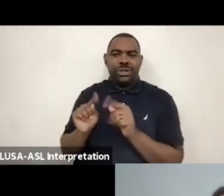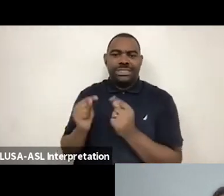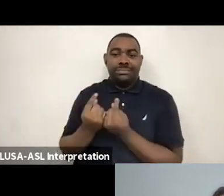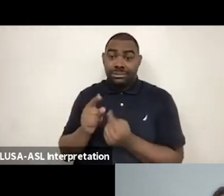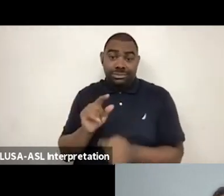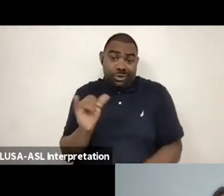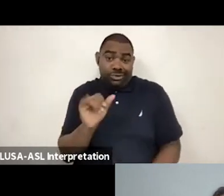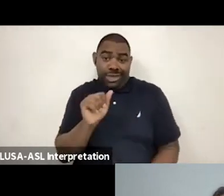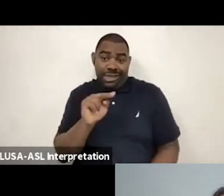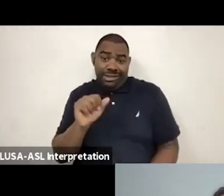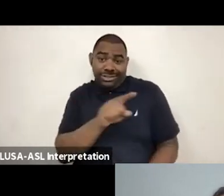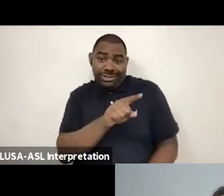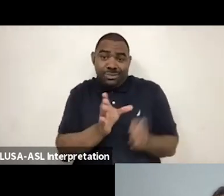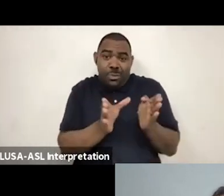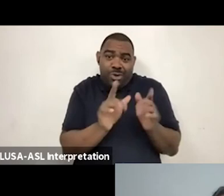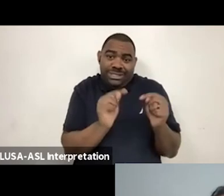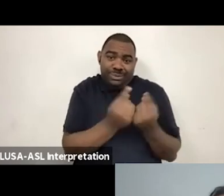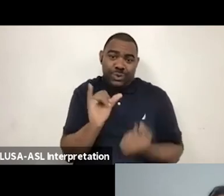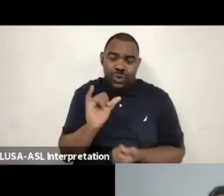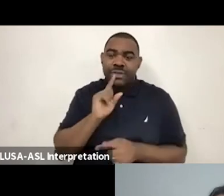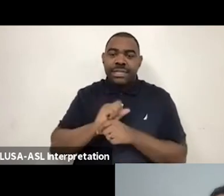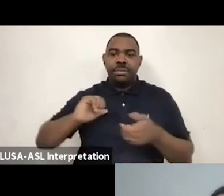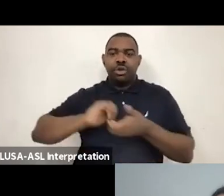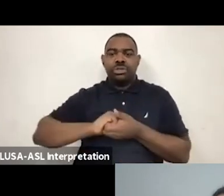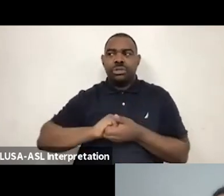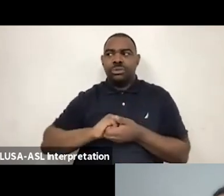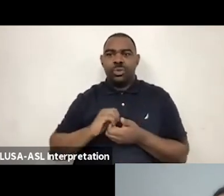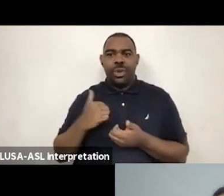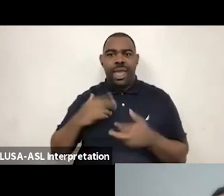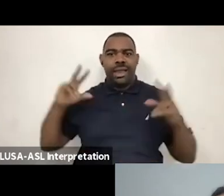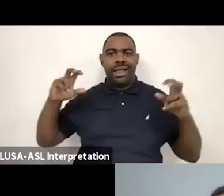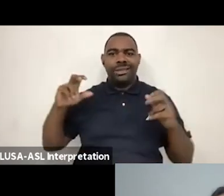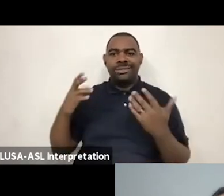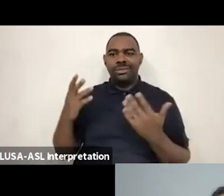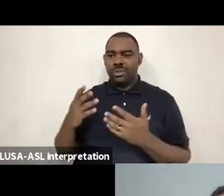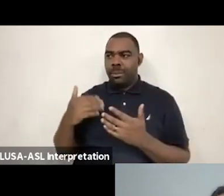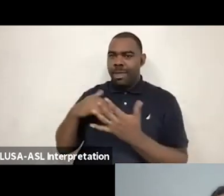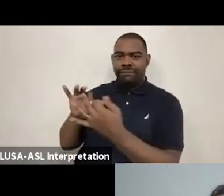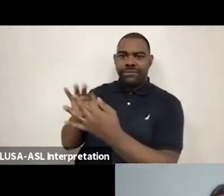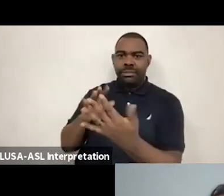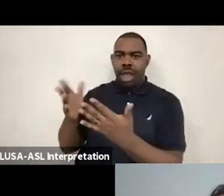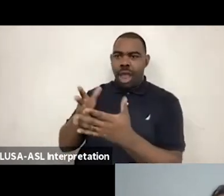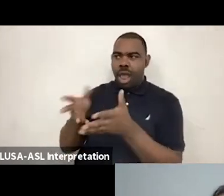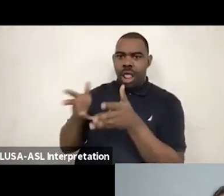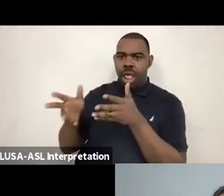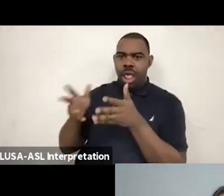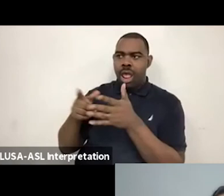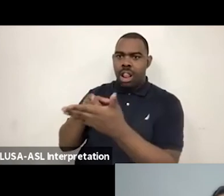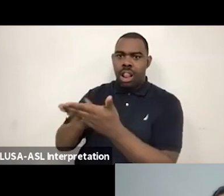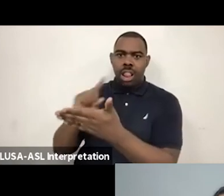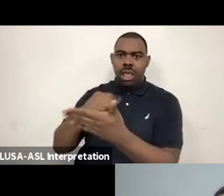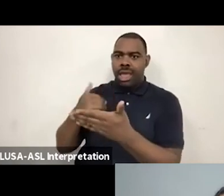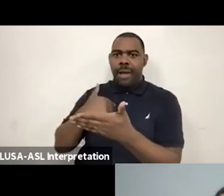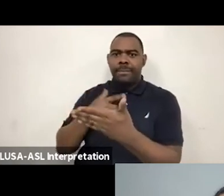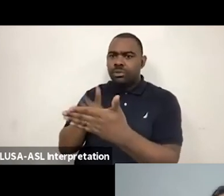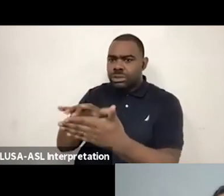Anna. And so one of the other things that this partnership really allowed us was the creation of a sounding board, a team. It really did